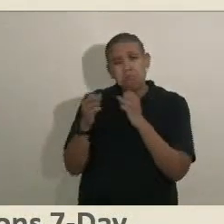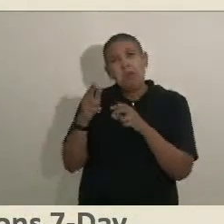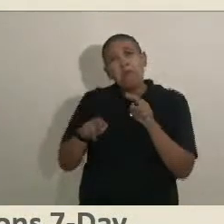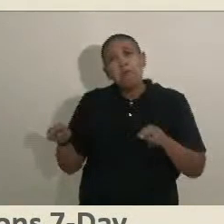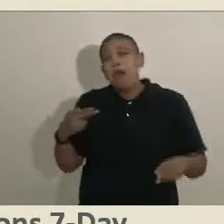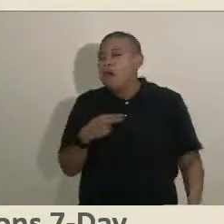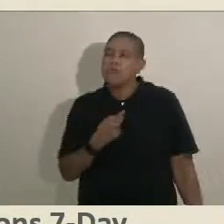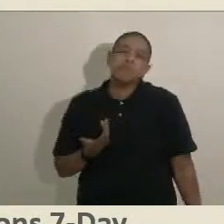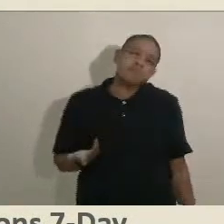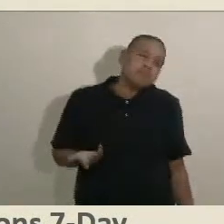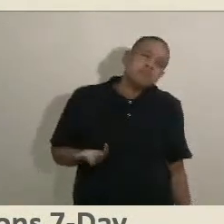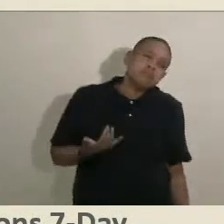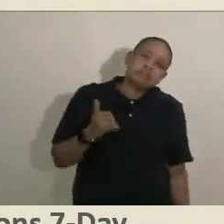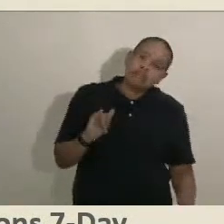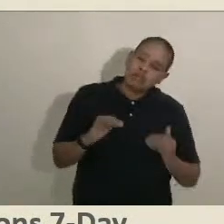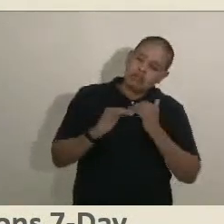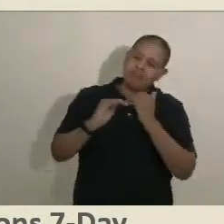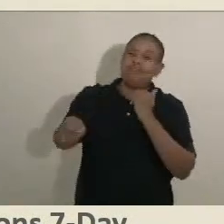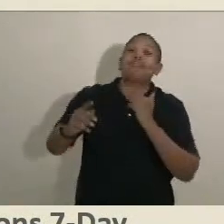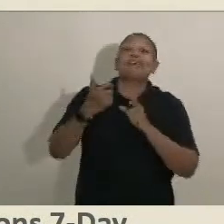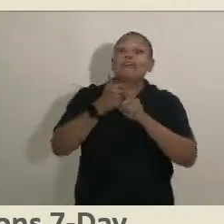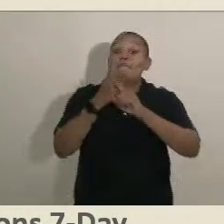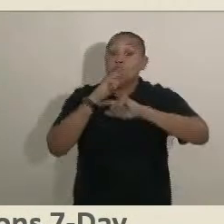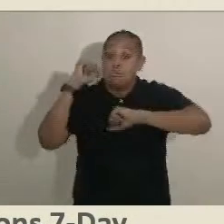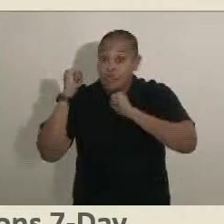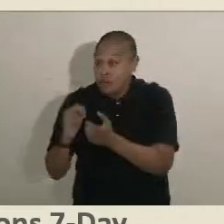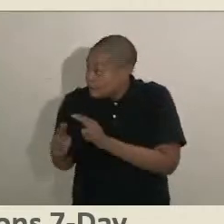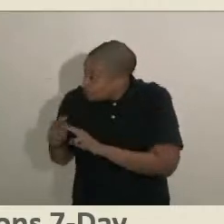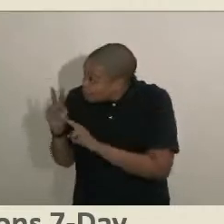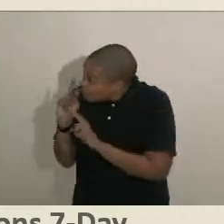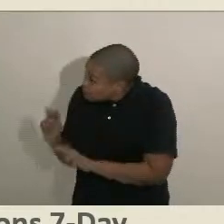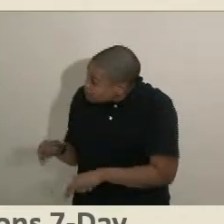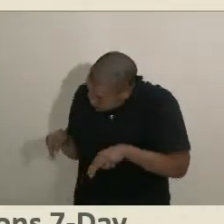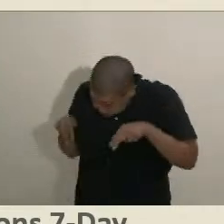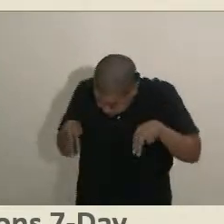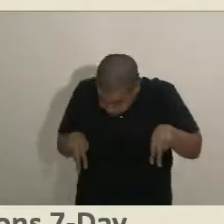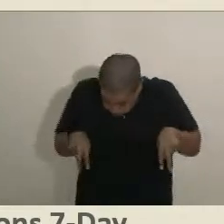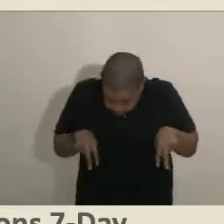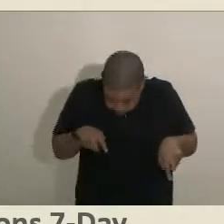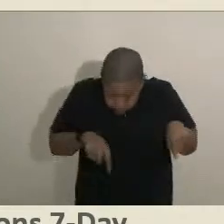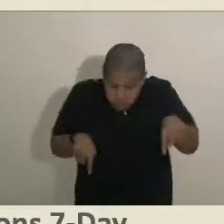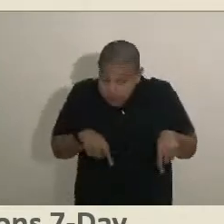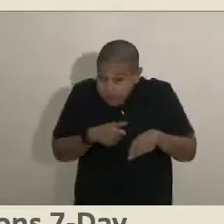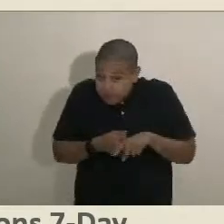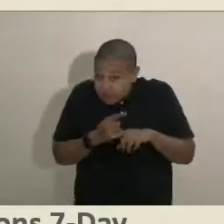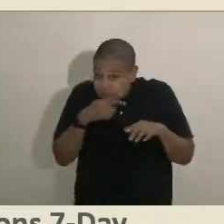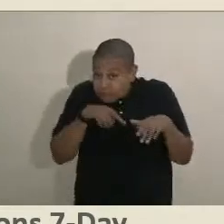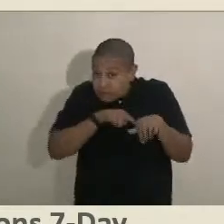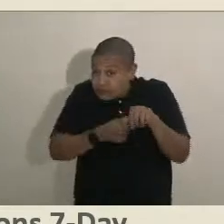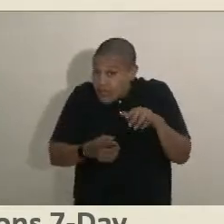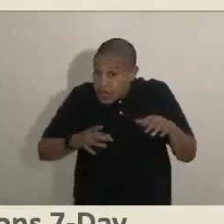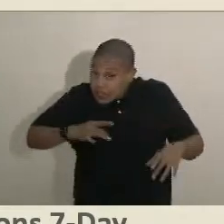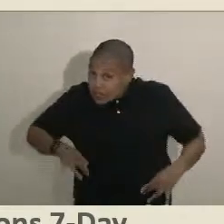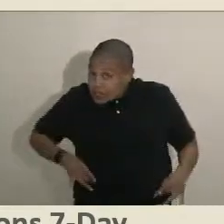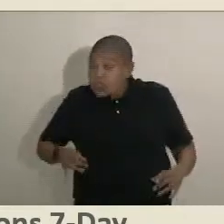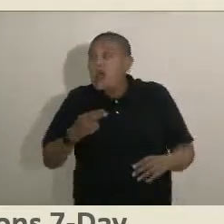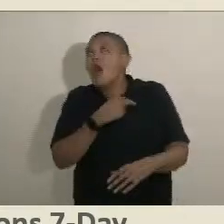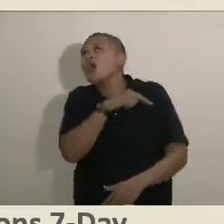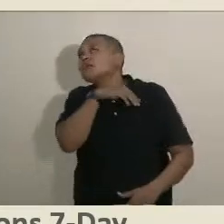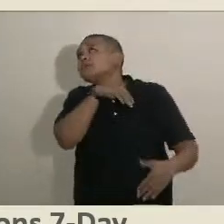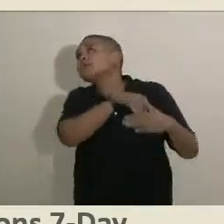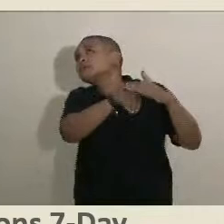And if we look at the confirmed cases by date of onset of symptoms and the hospital